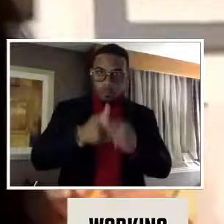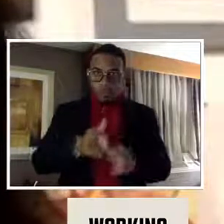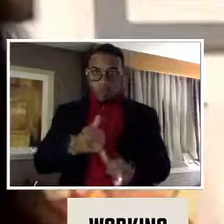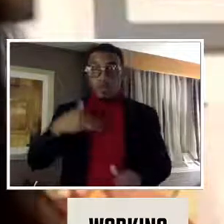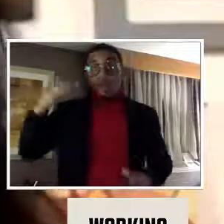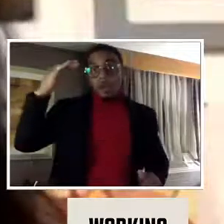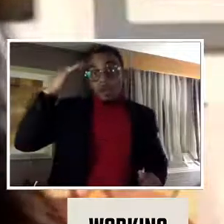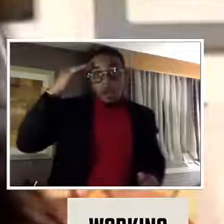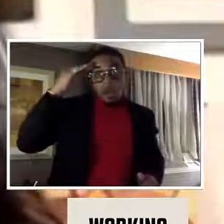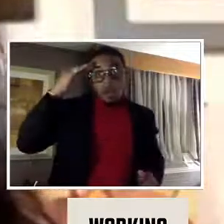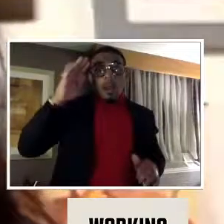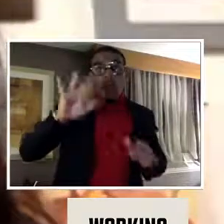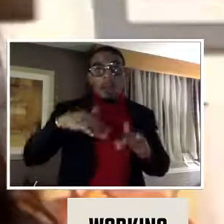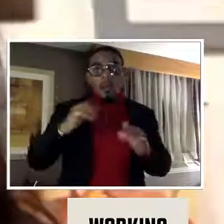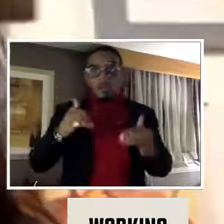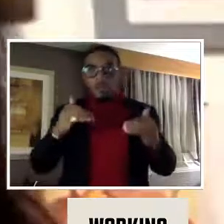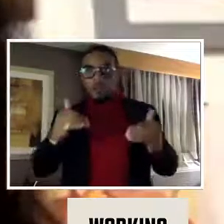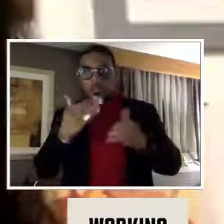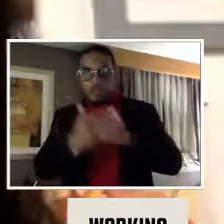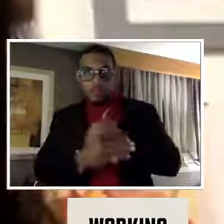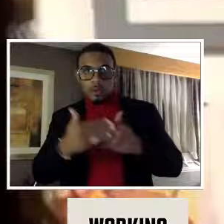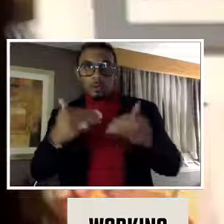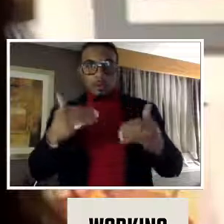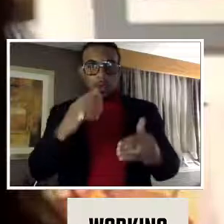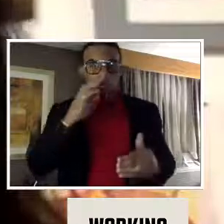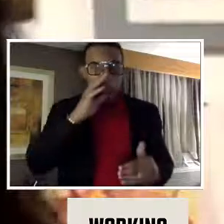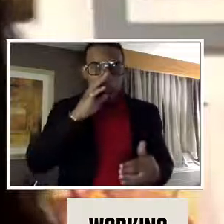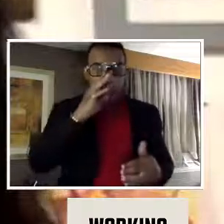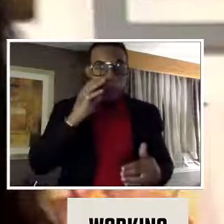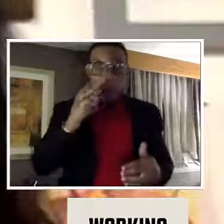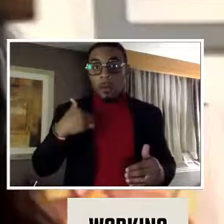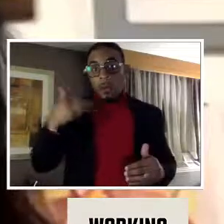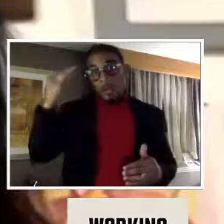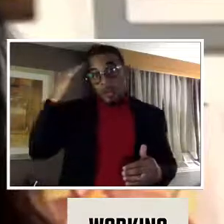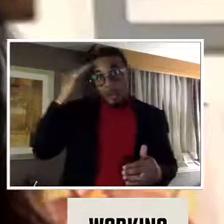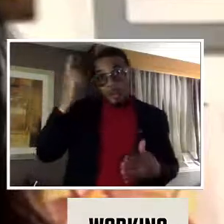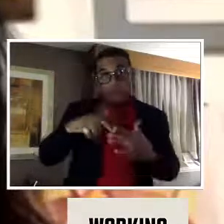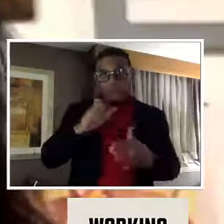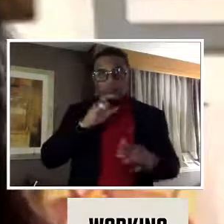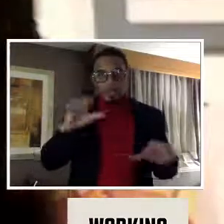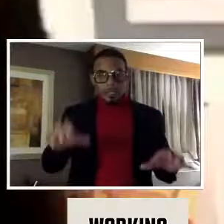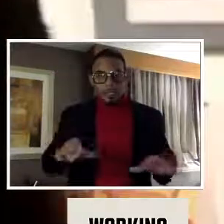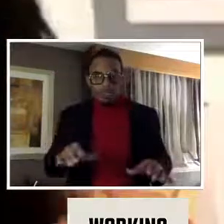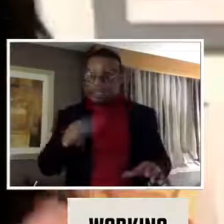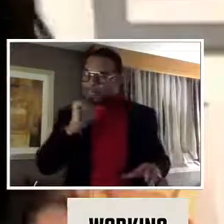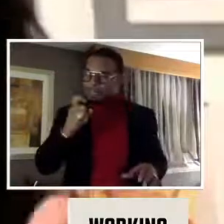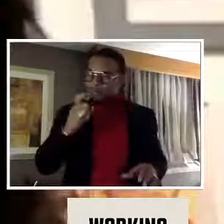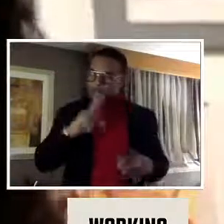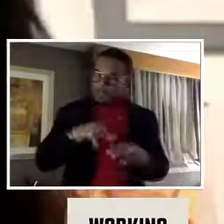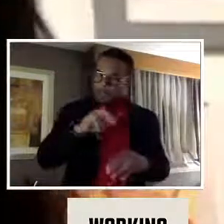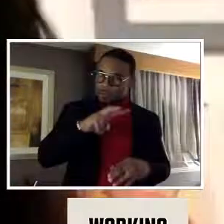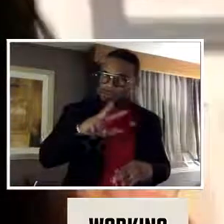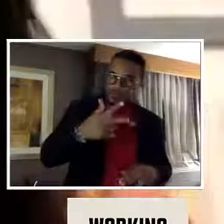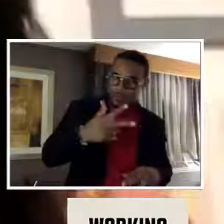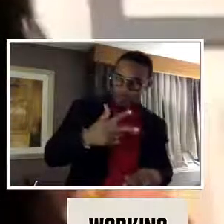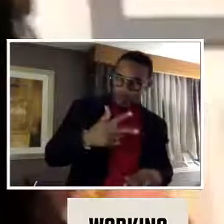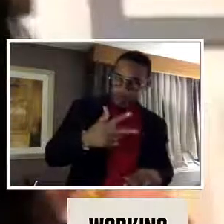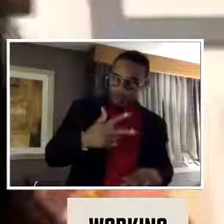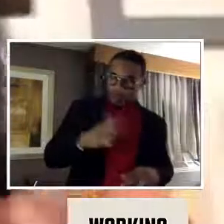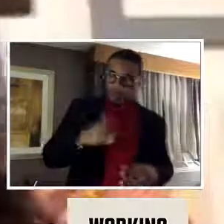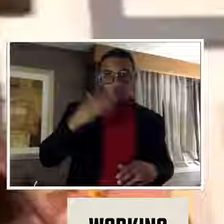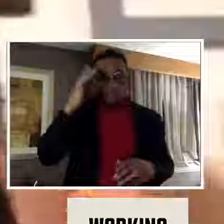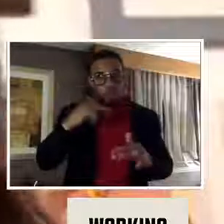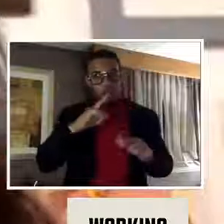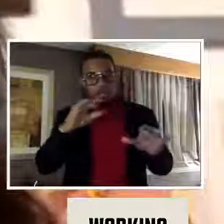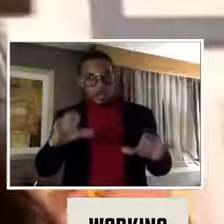We know how we can move this country forward. We know what needs to be done, not just on November 3rd, We know